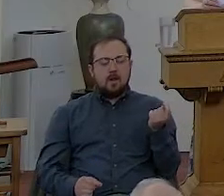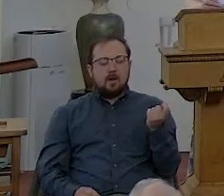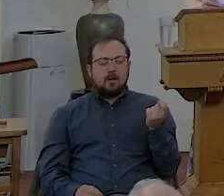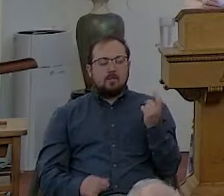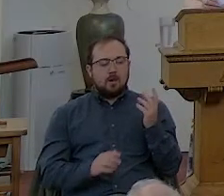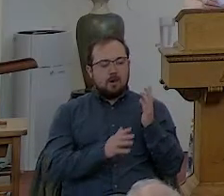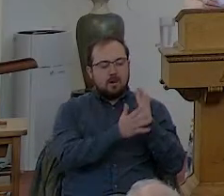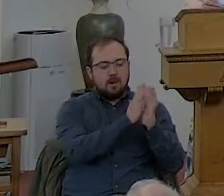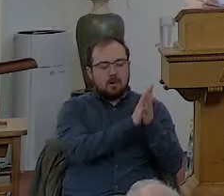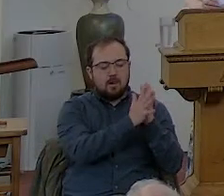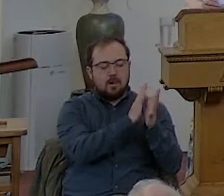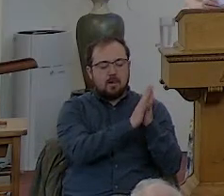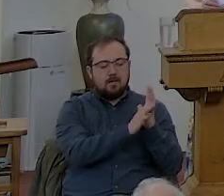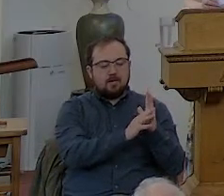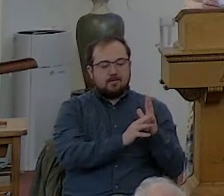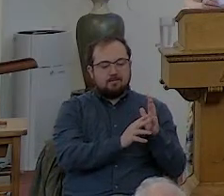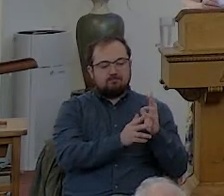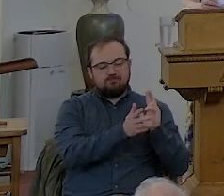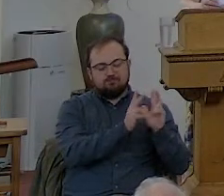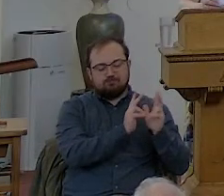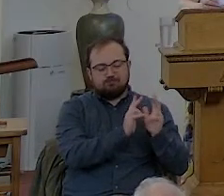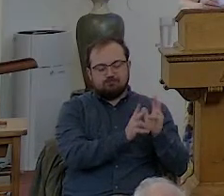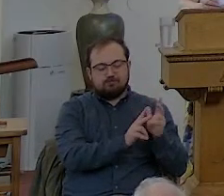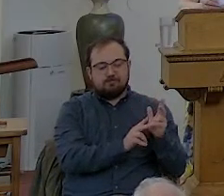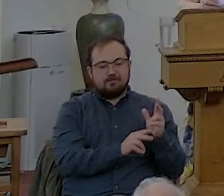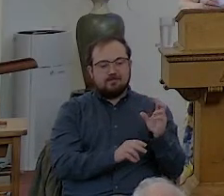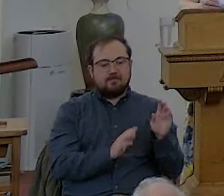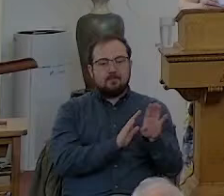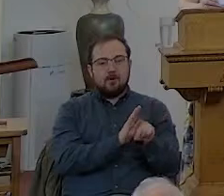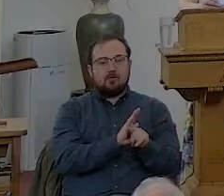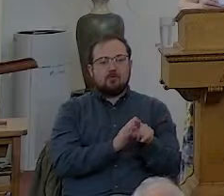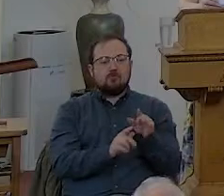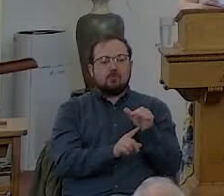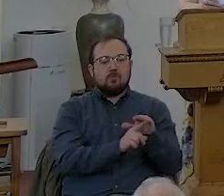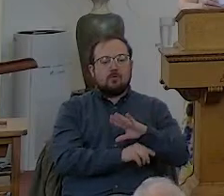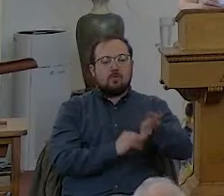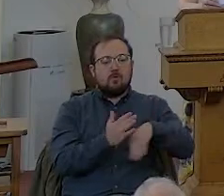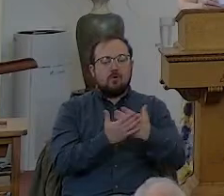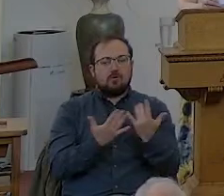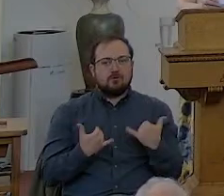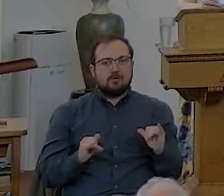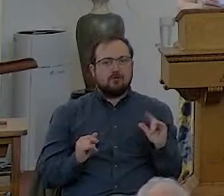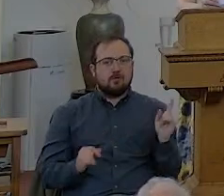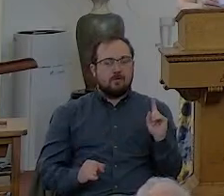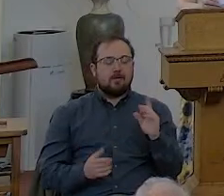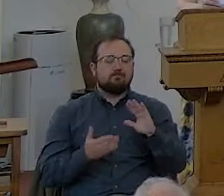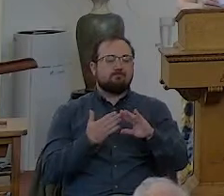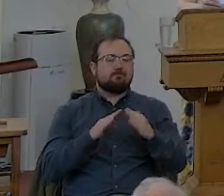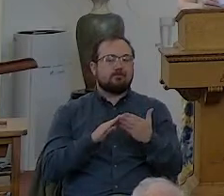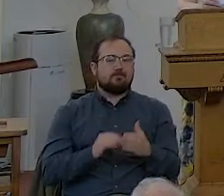background remind you that you are all still in a city.